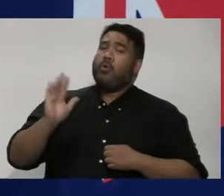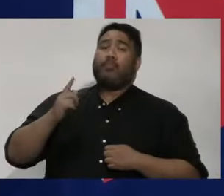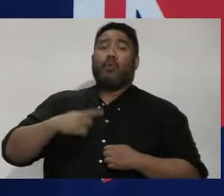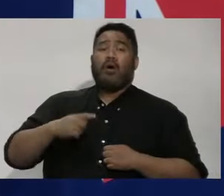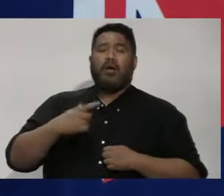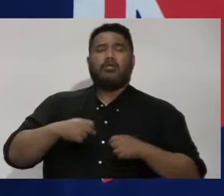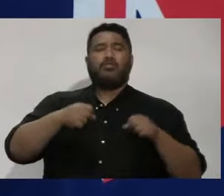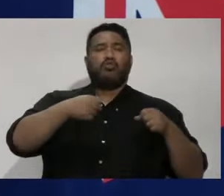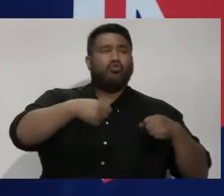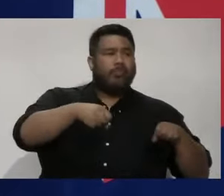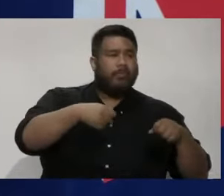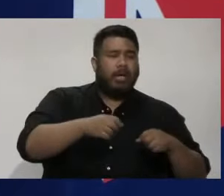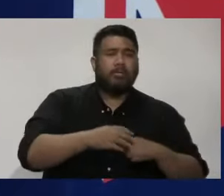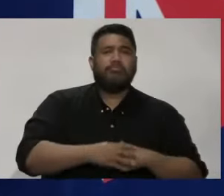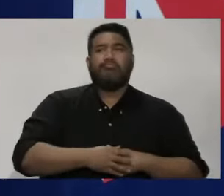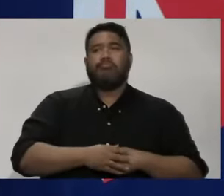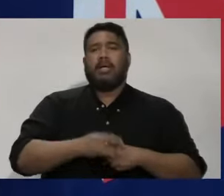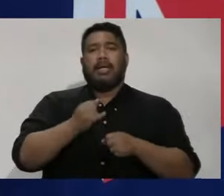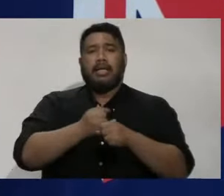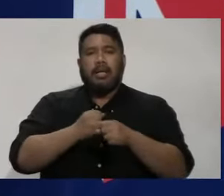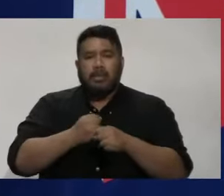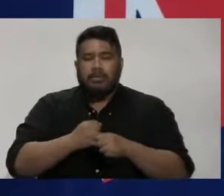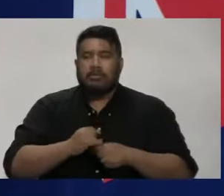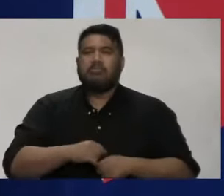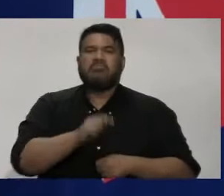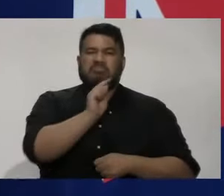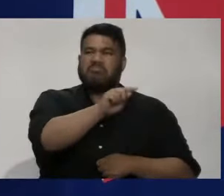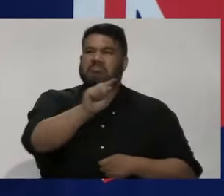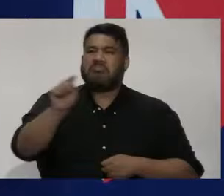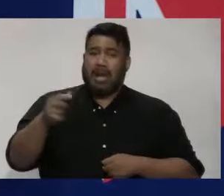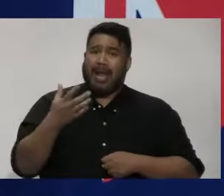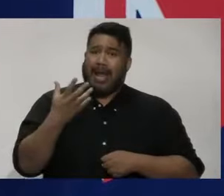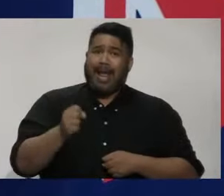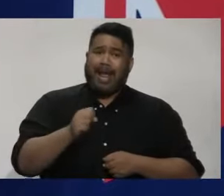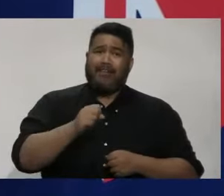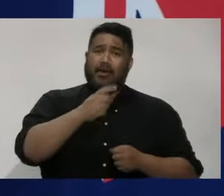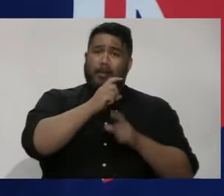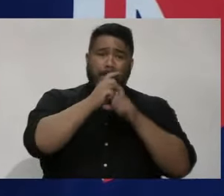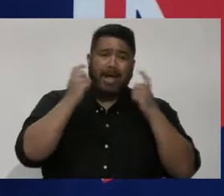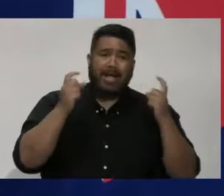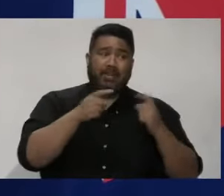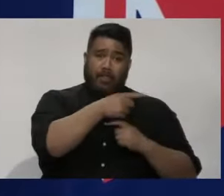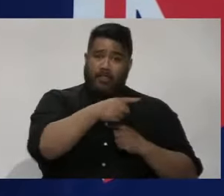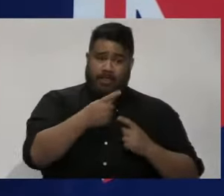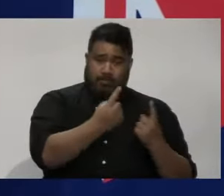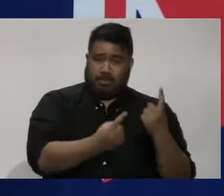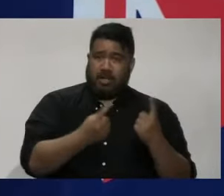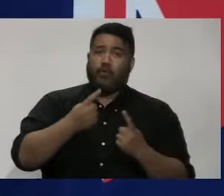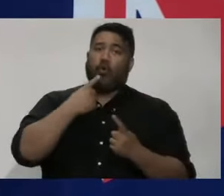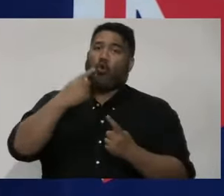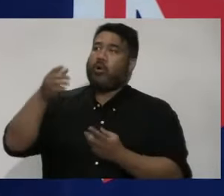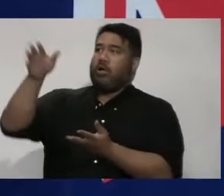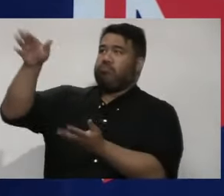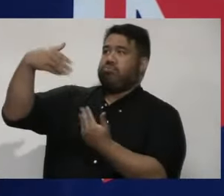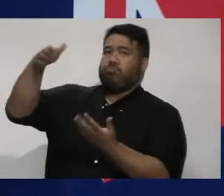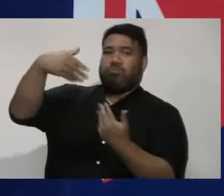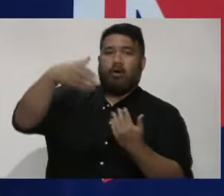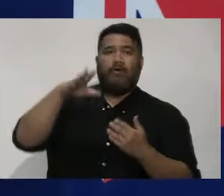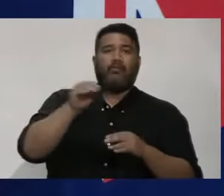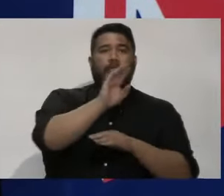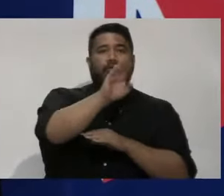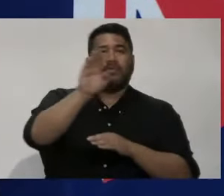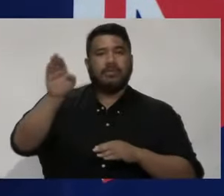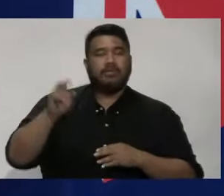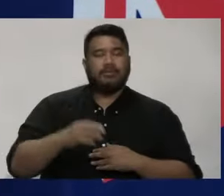retailers and others. They still do have availability. They continue to have orders coming into the country. But what we continue to